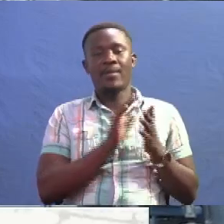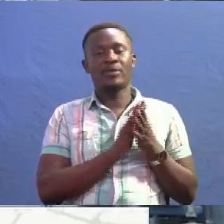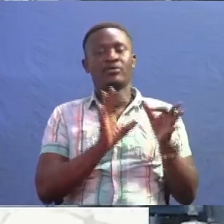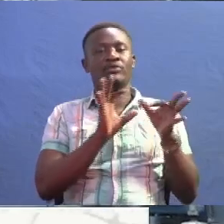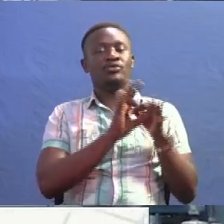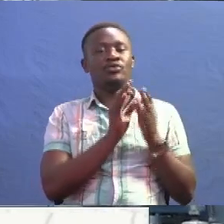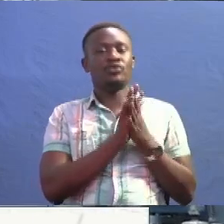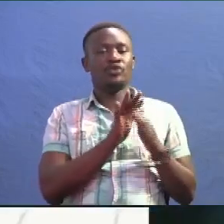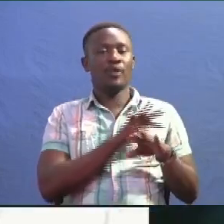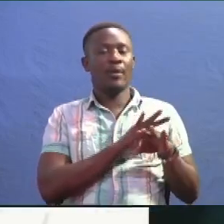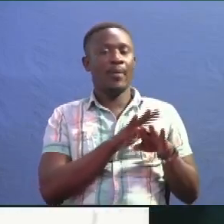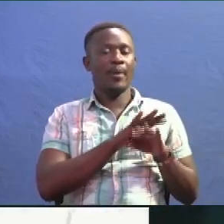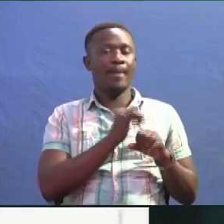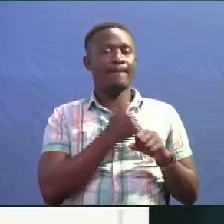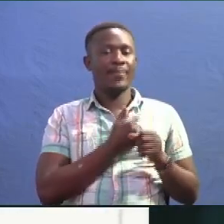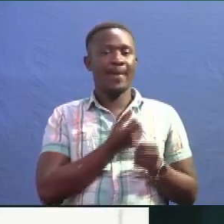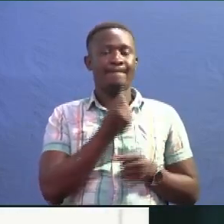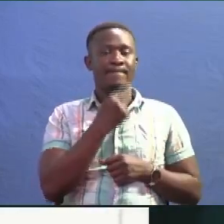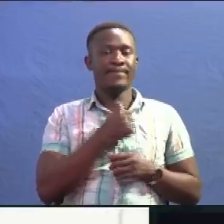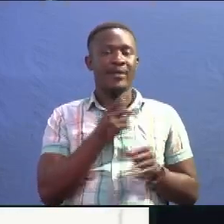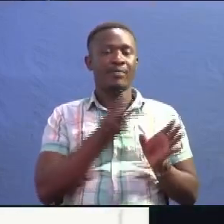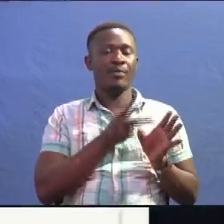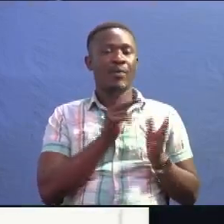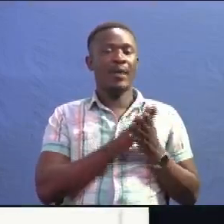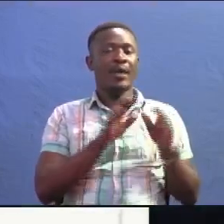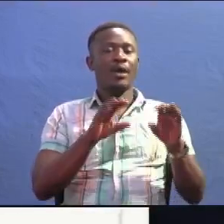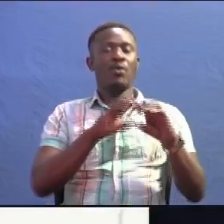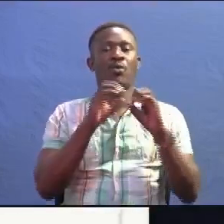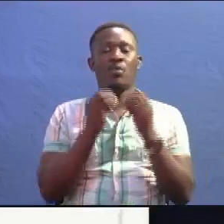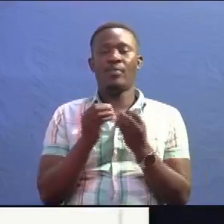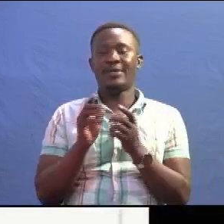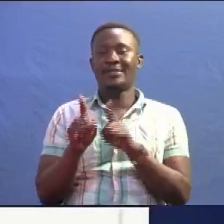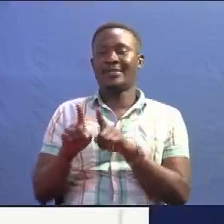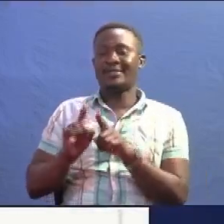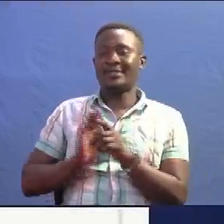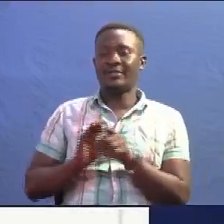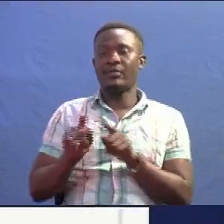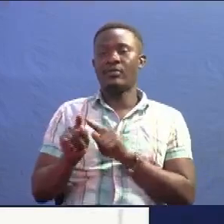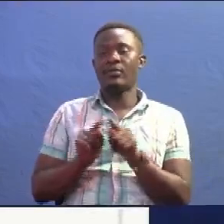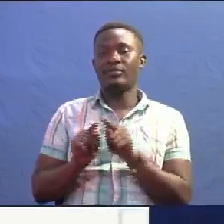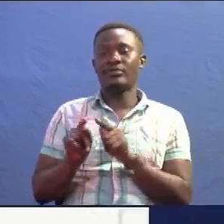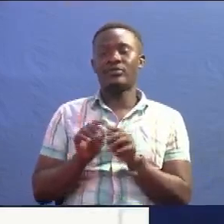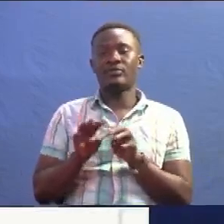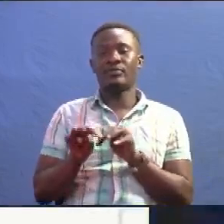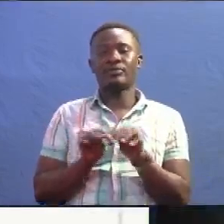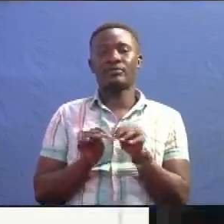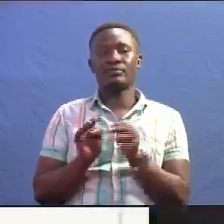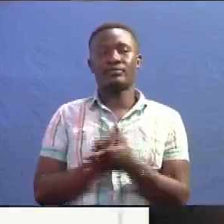efforts by medical professionals and organizations like Operation Smart.